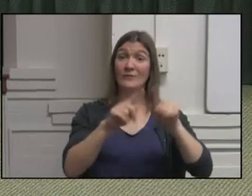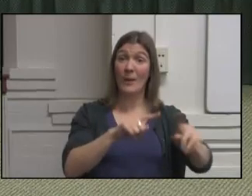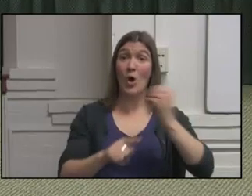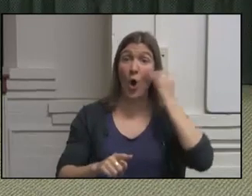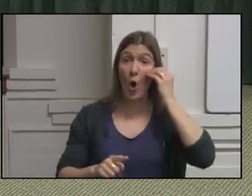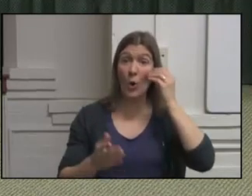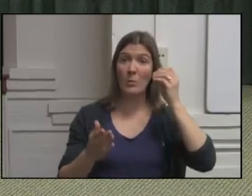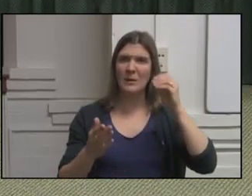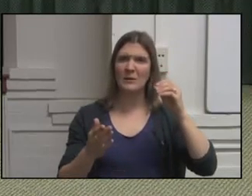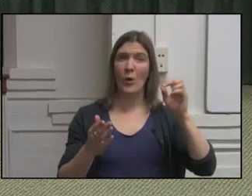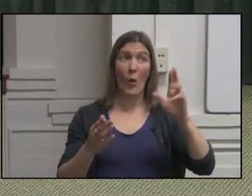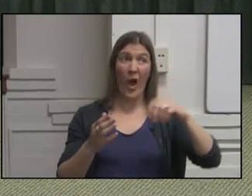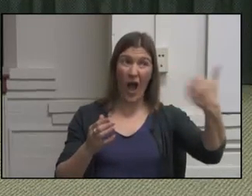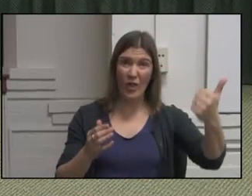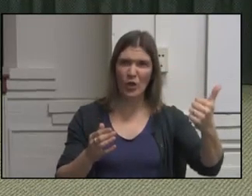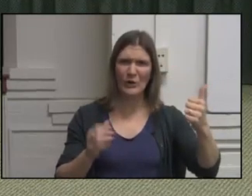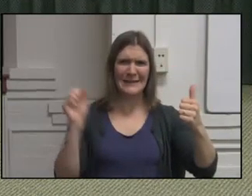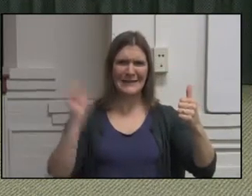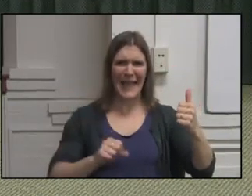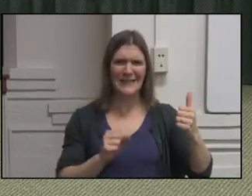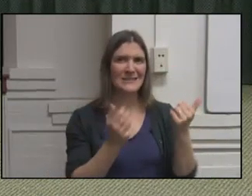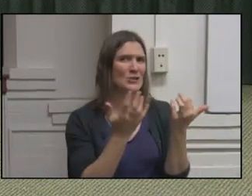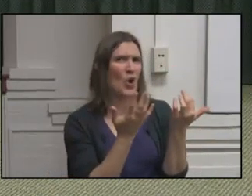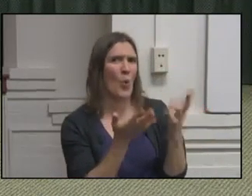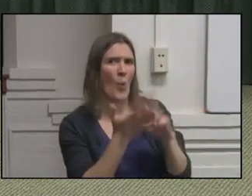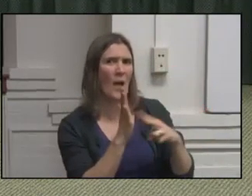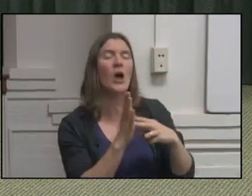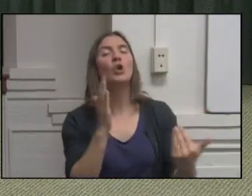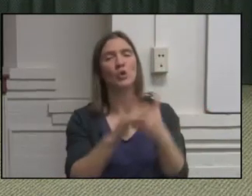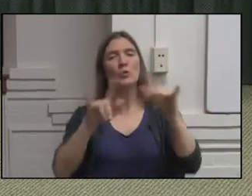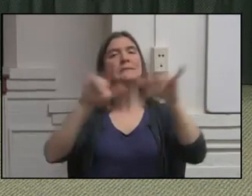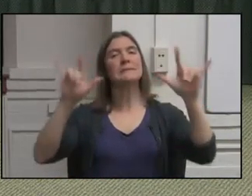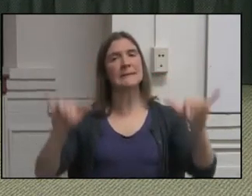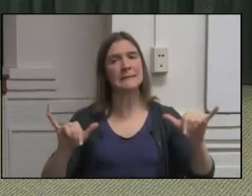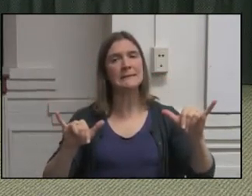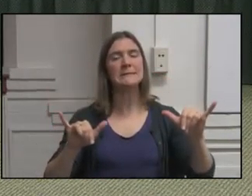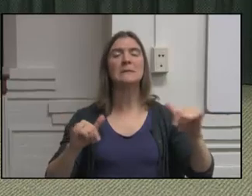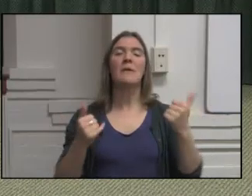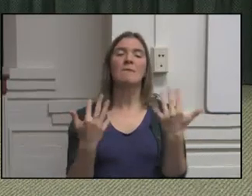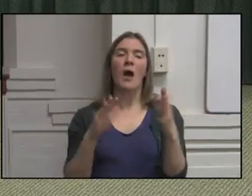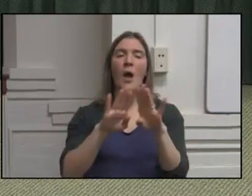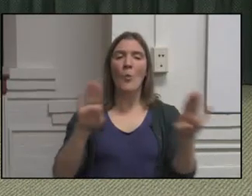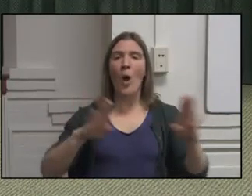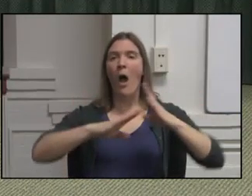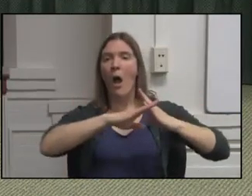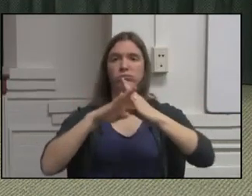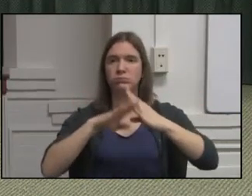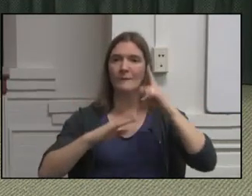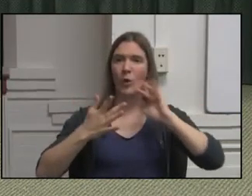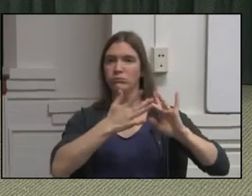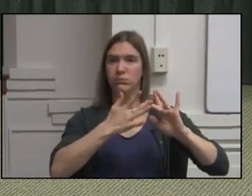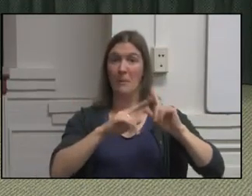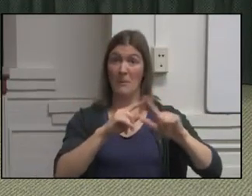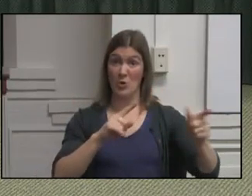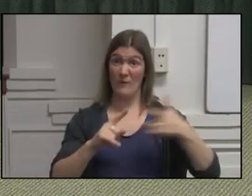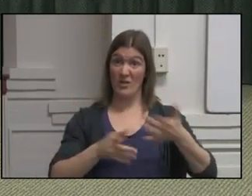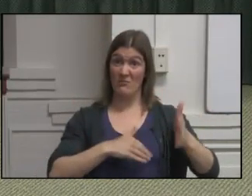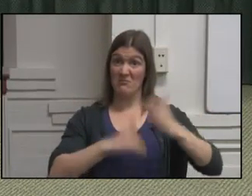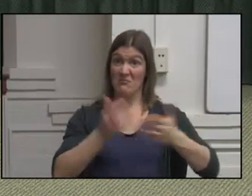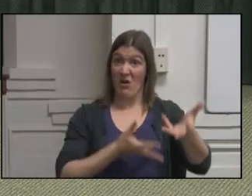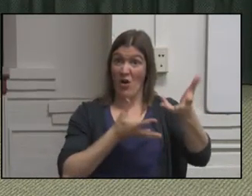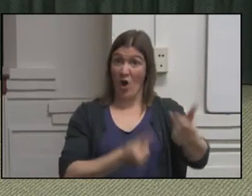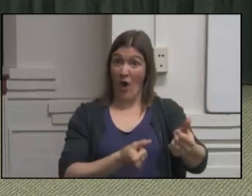yes. And I just wondered what... I know we have a new system, and I know we have firewalls. And are you confident that running these things